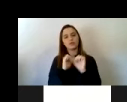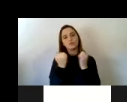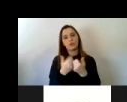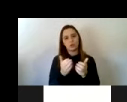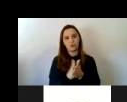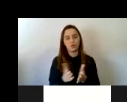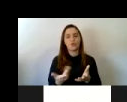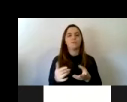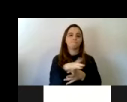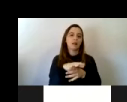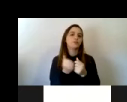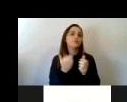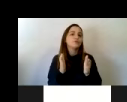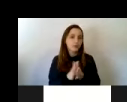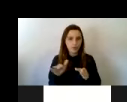the society.